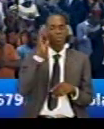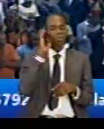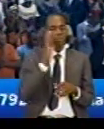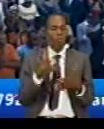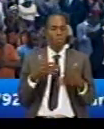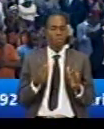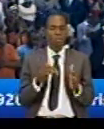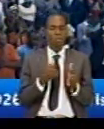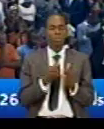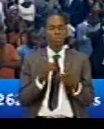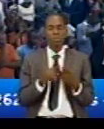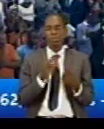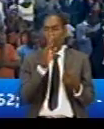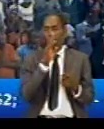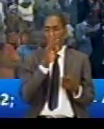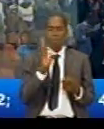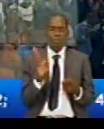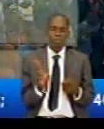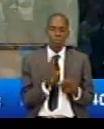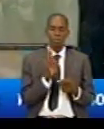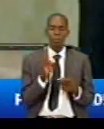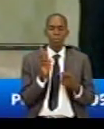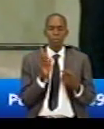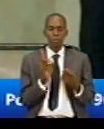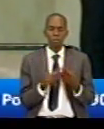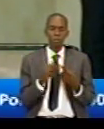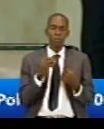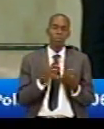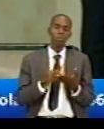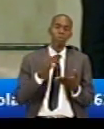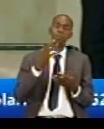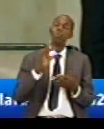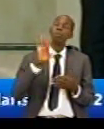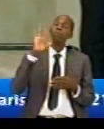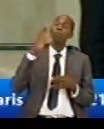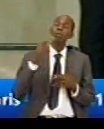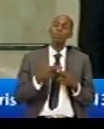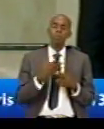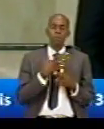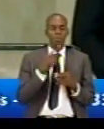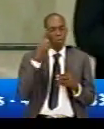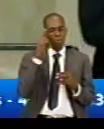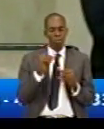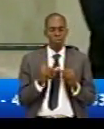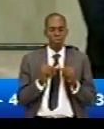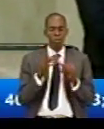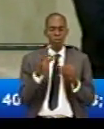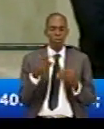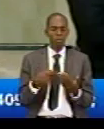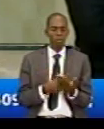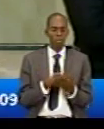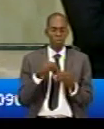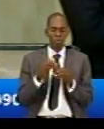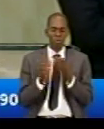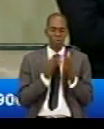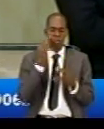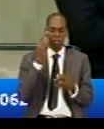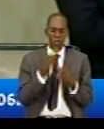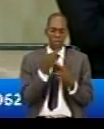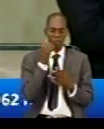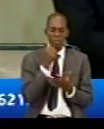to be used to the glory of your name and for the furtherance of the gospel in Jesus'